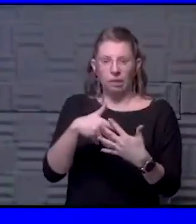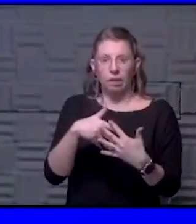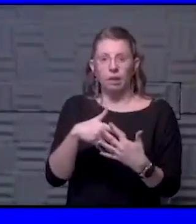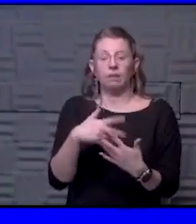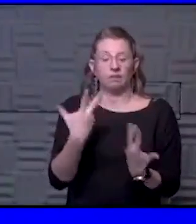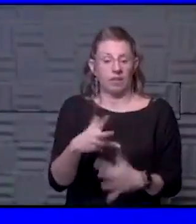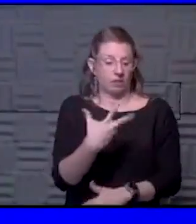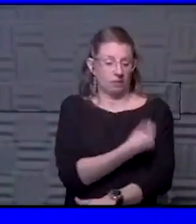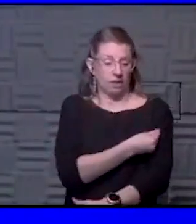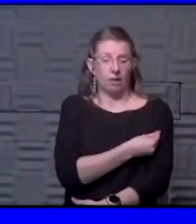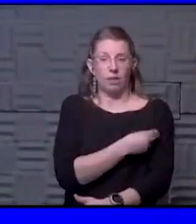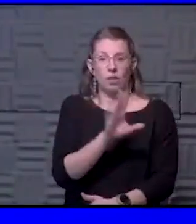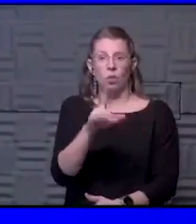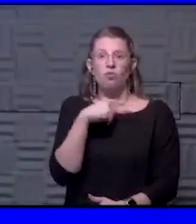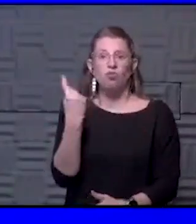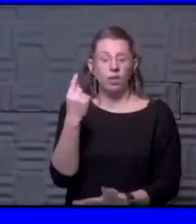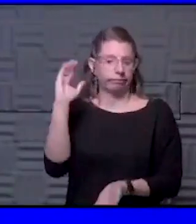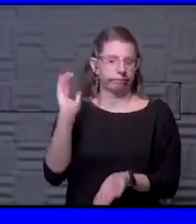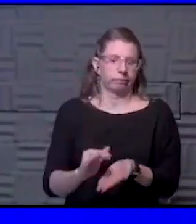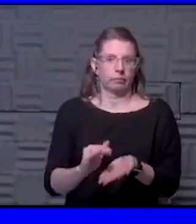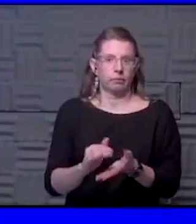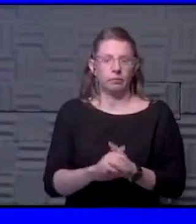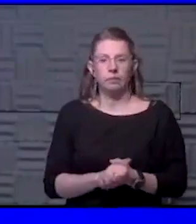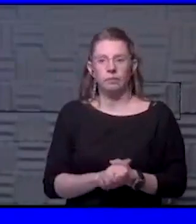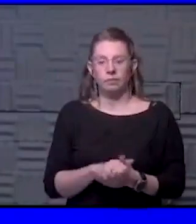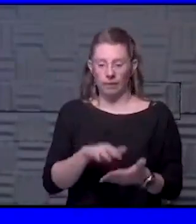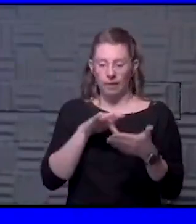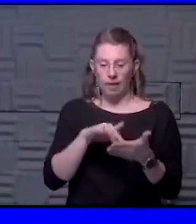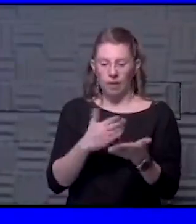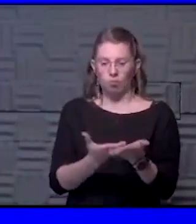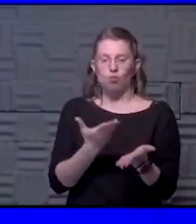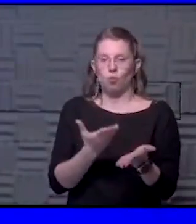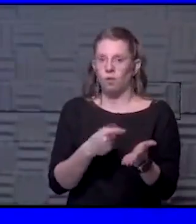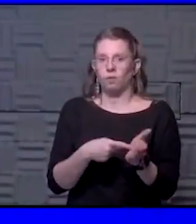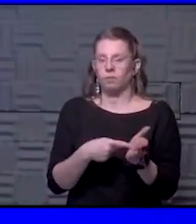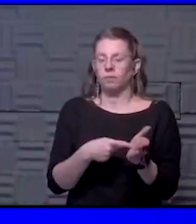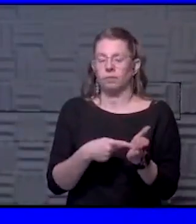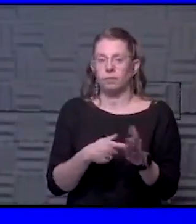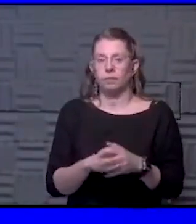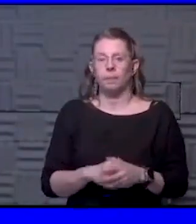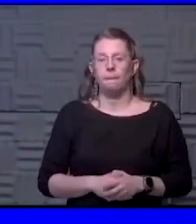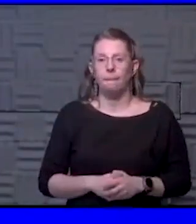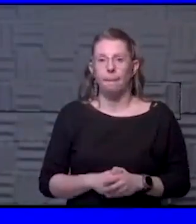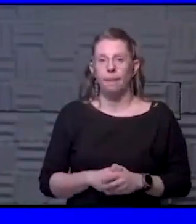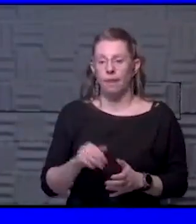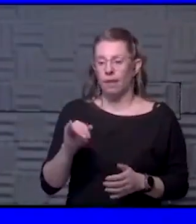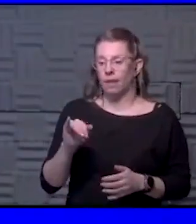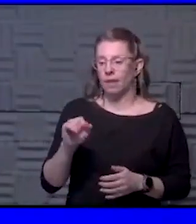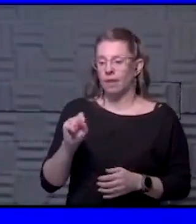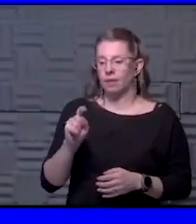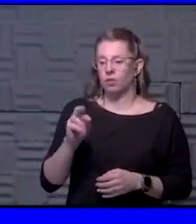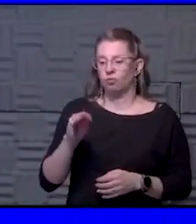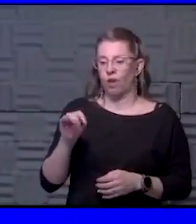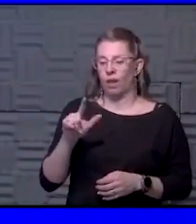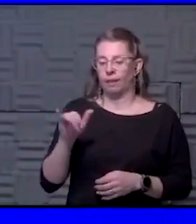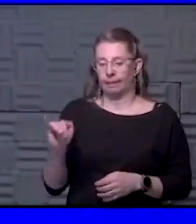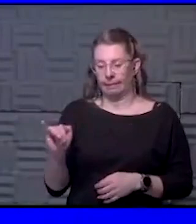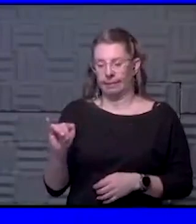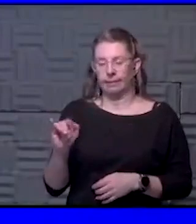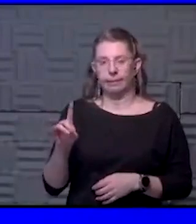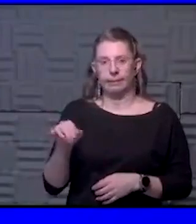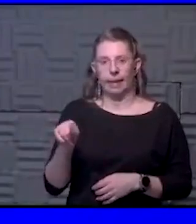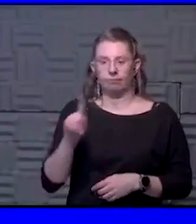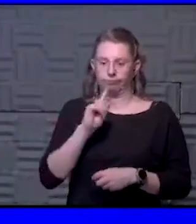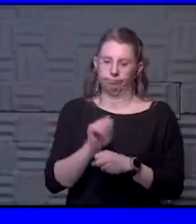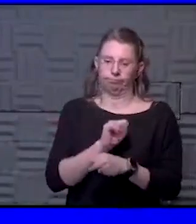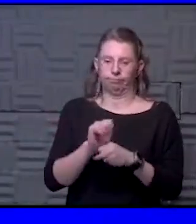you're vaccinated, your risk is way down. The studies say that, and also, by the way, the Israeli data, real world data after really